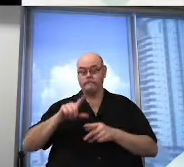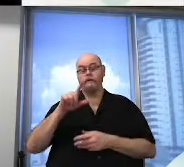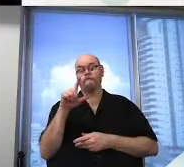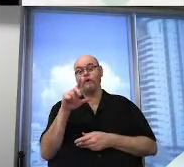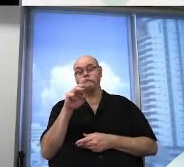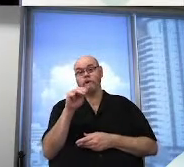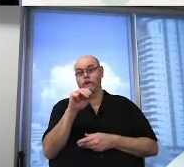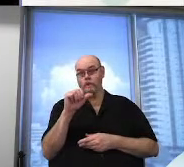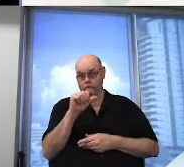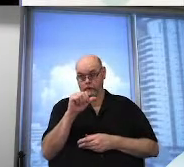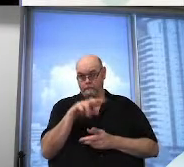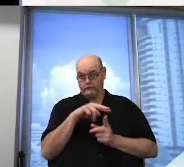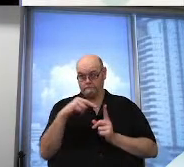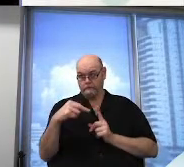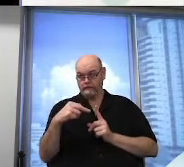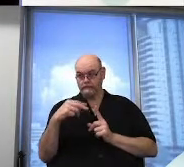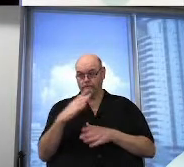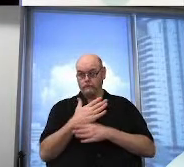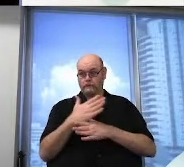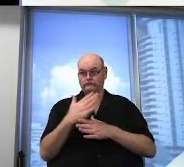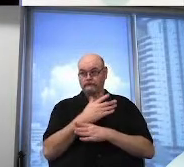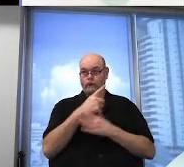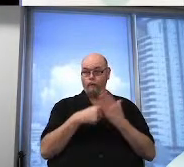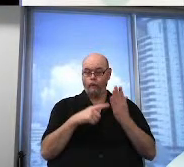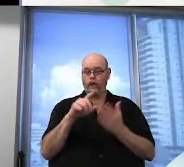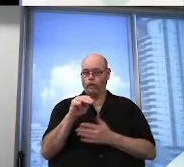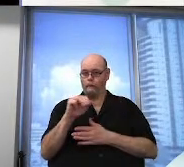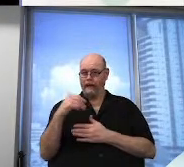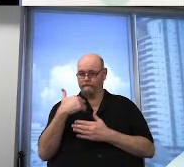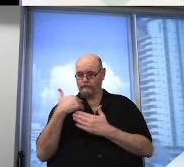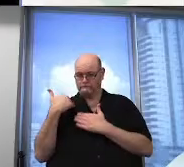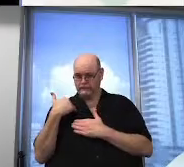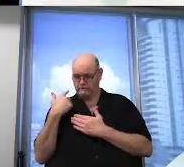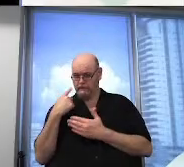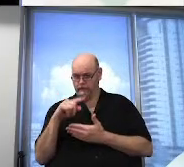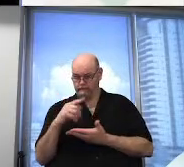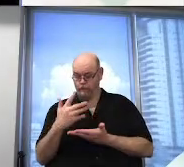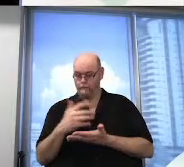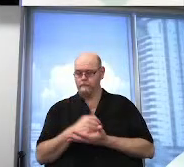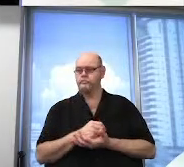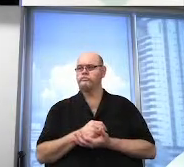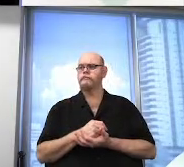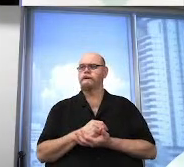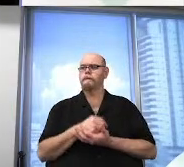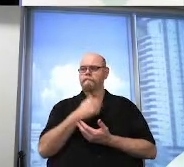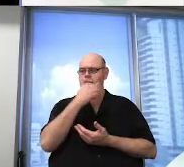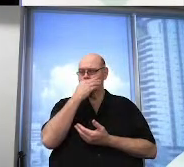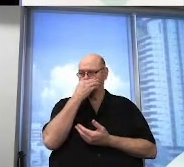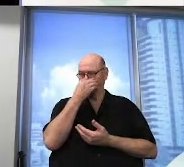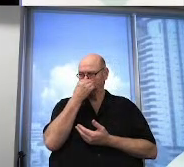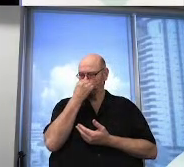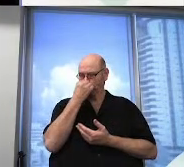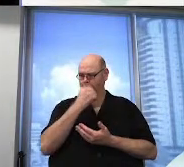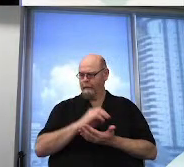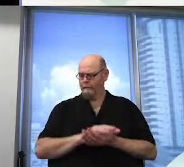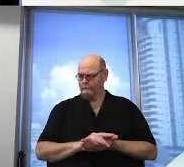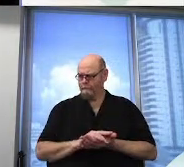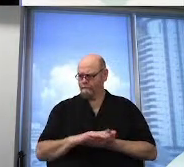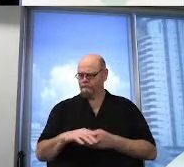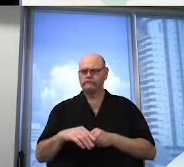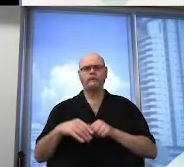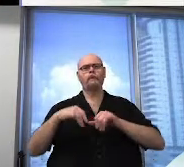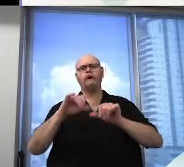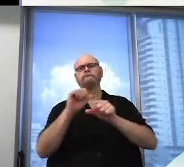So from a LUMA perspective, I want to share what LUMA has responsibilities for. Let me start there. We are continuing working